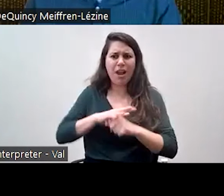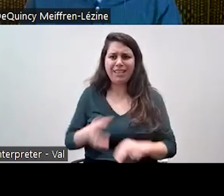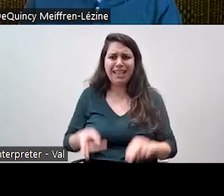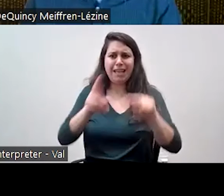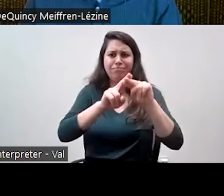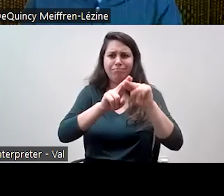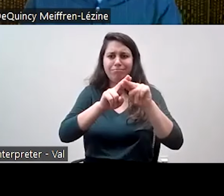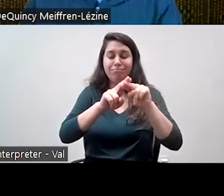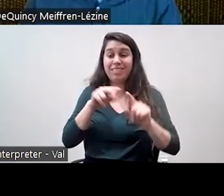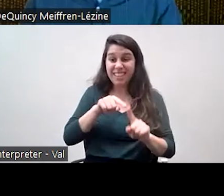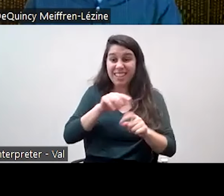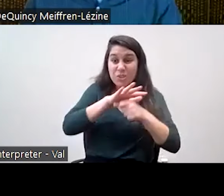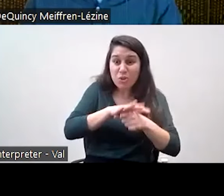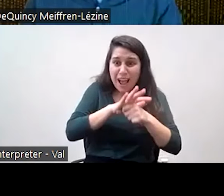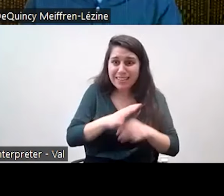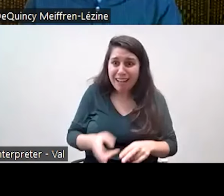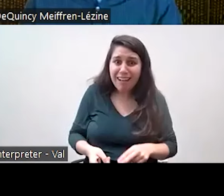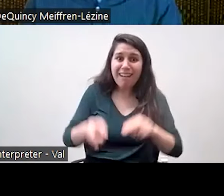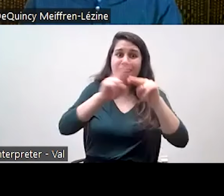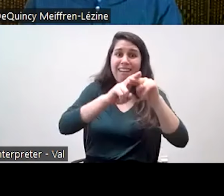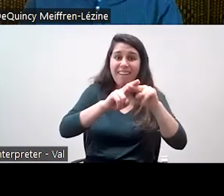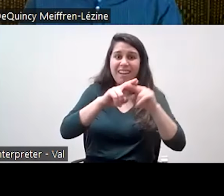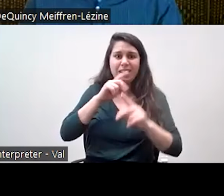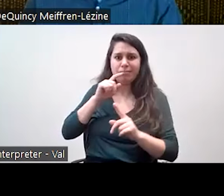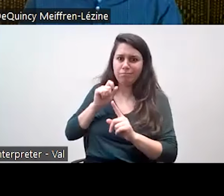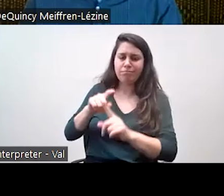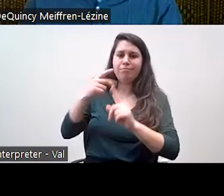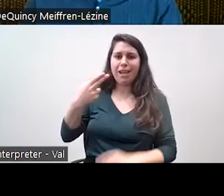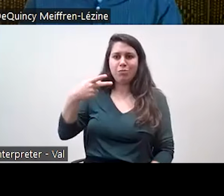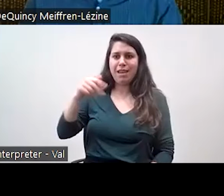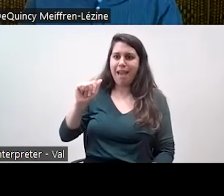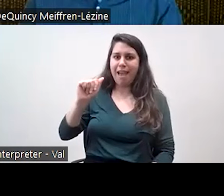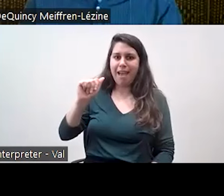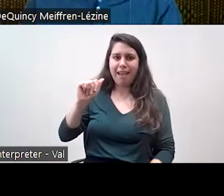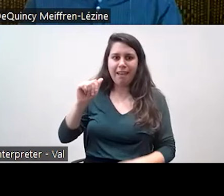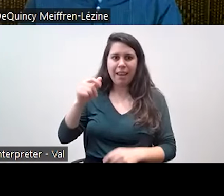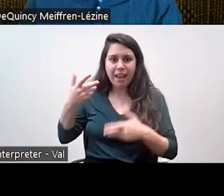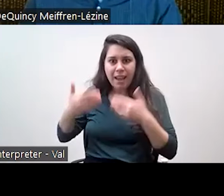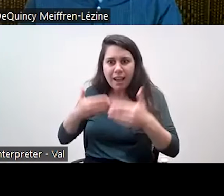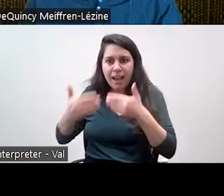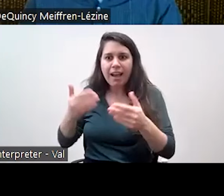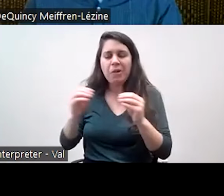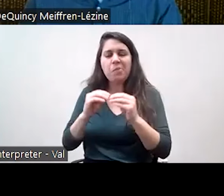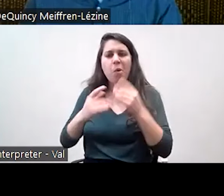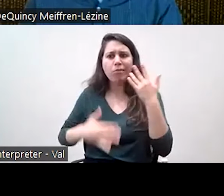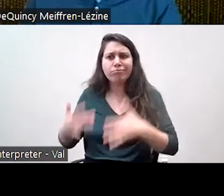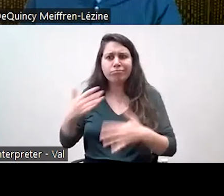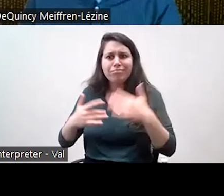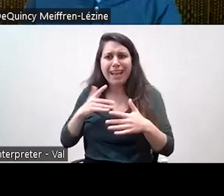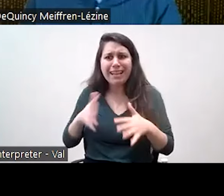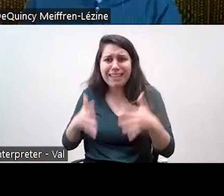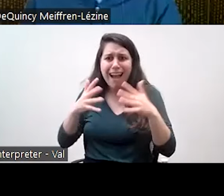in stress, frequent HPA activation, you might end up with more anxiety or depression,